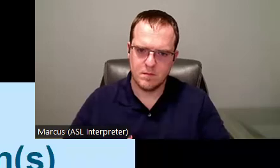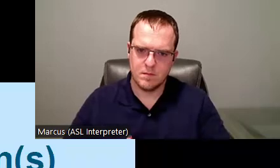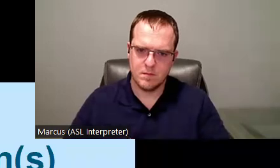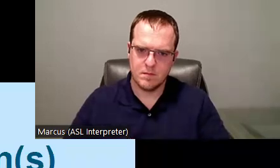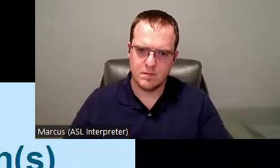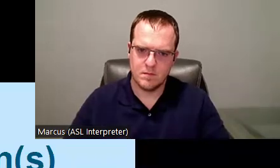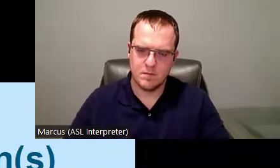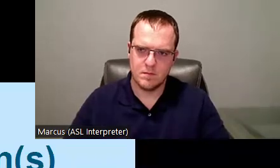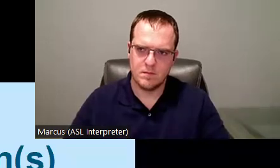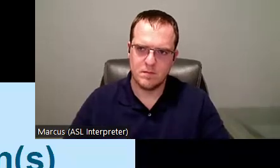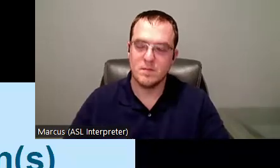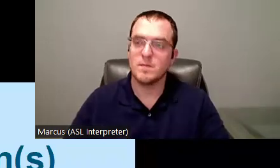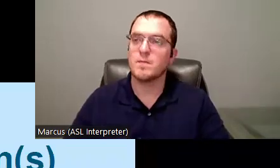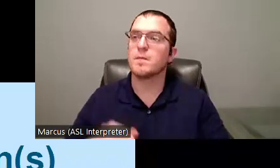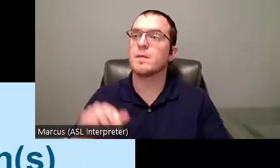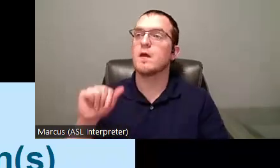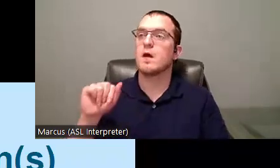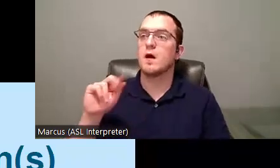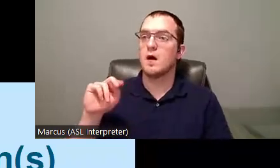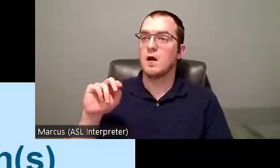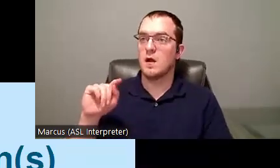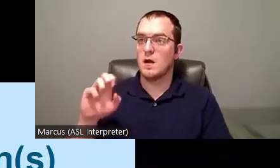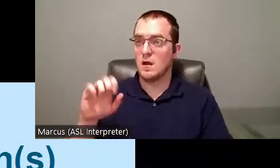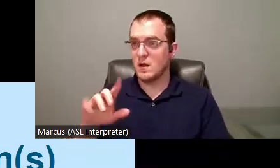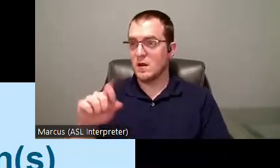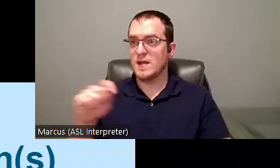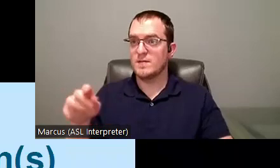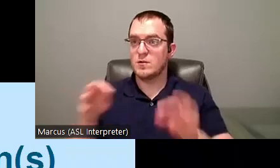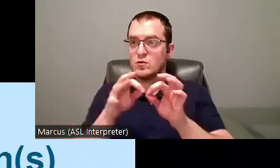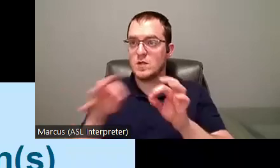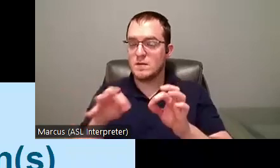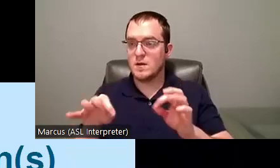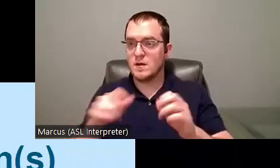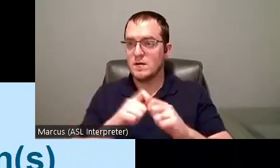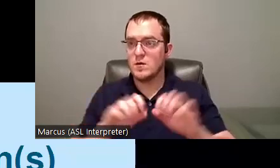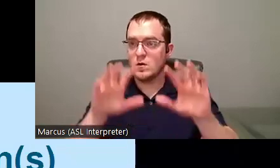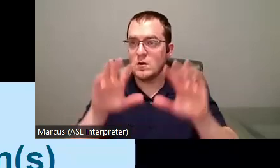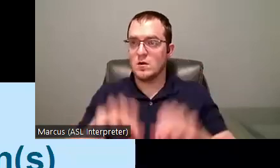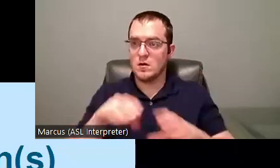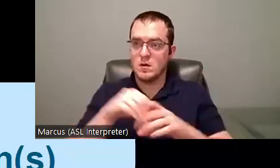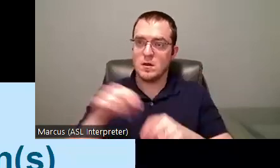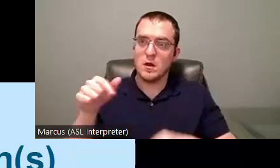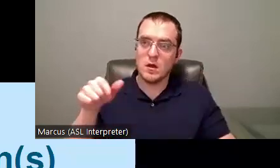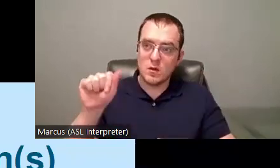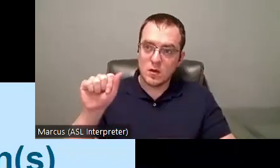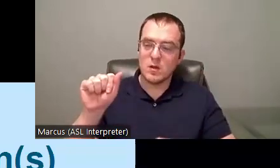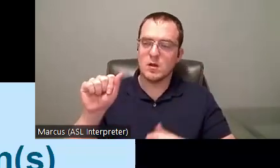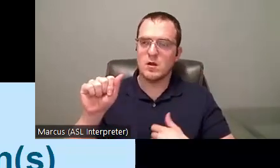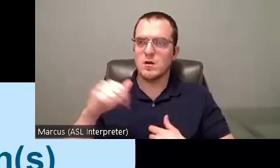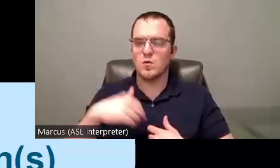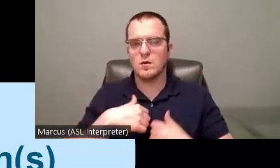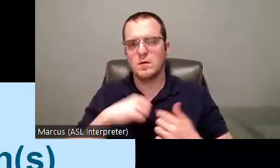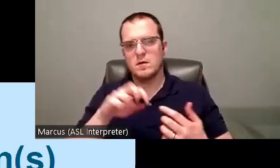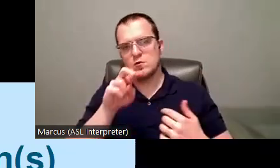Yeah. Annette, if you're able to either put your statement in the Q&A, we'd be able to see it